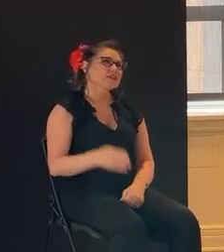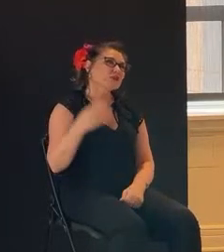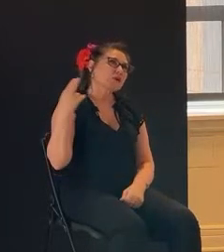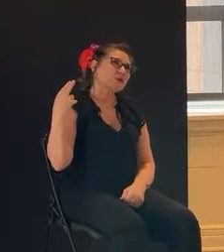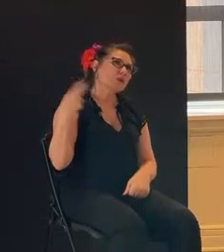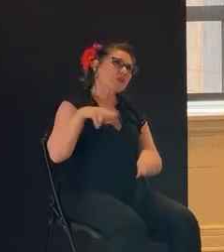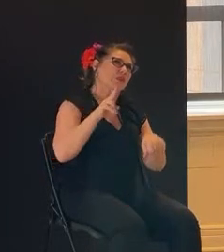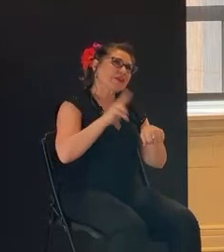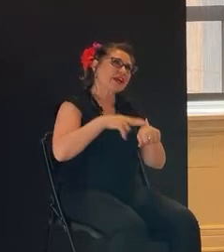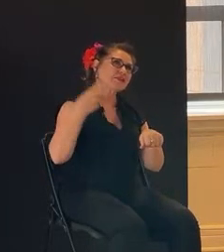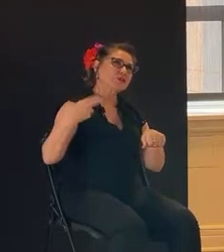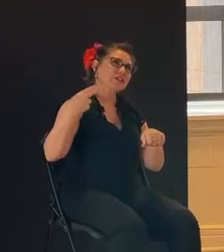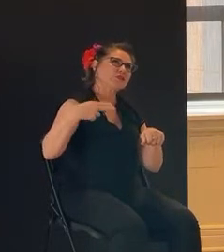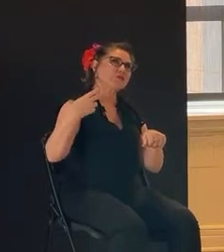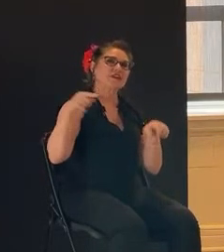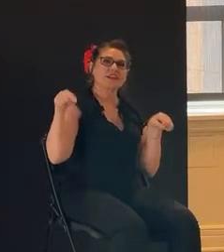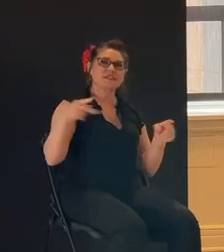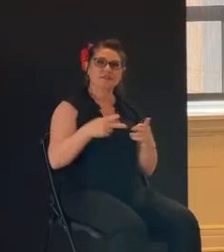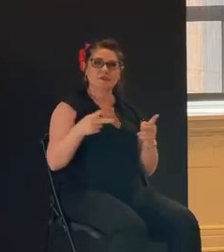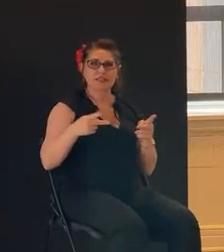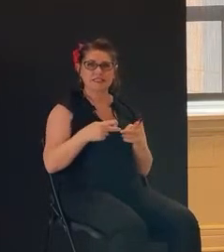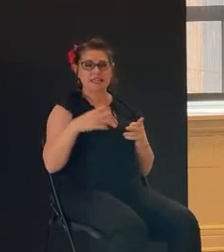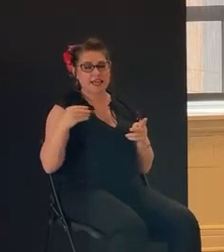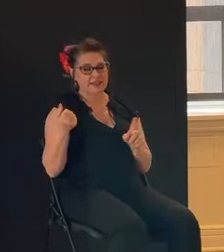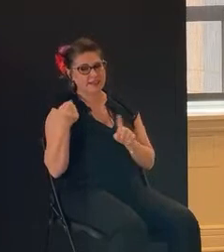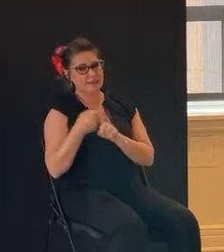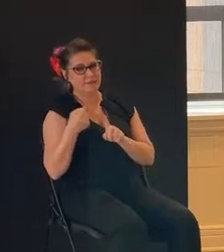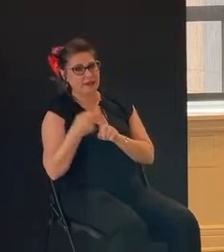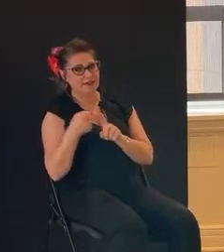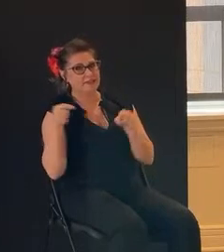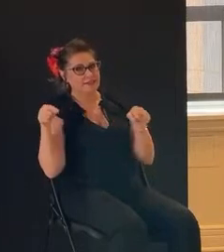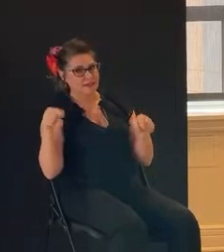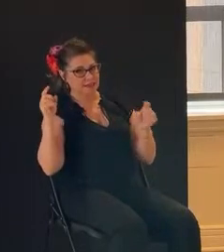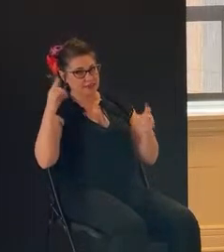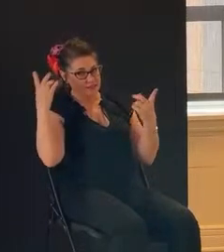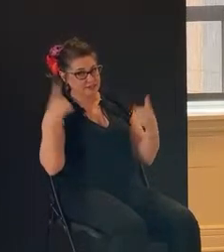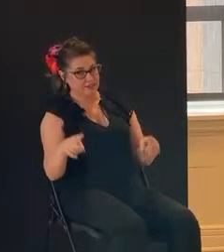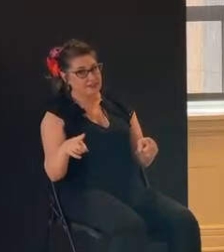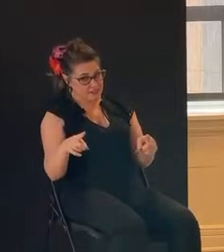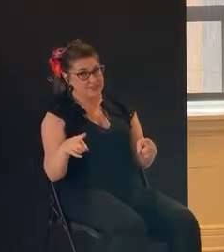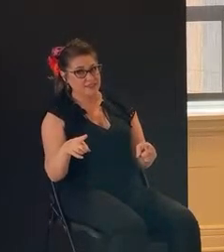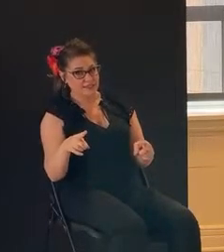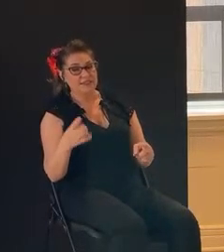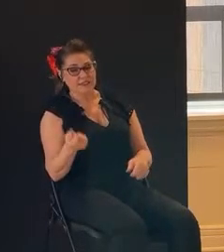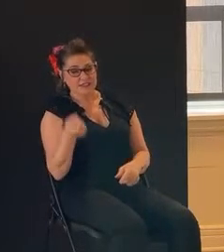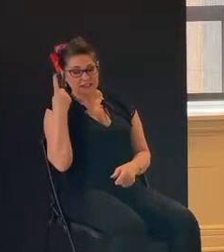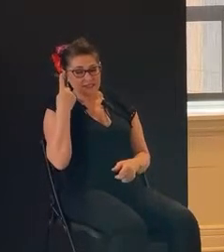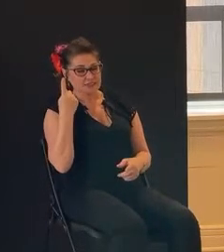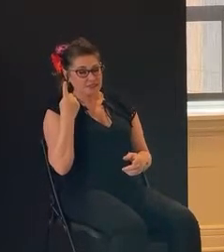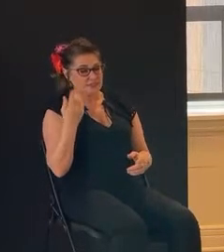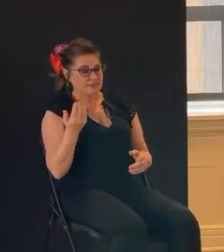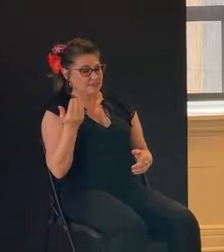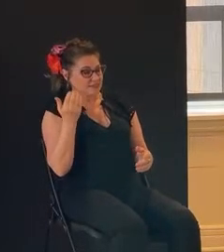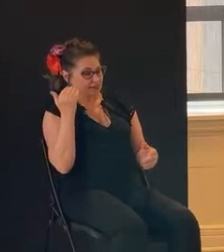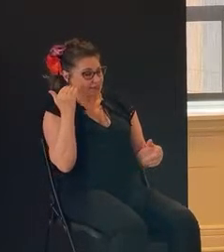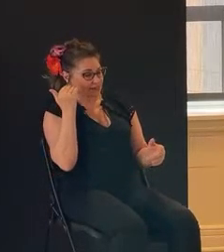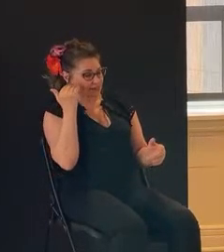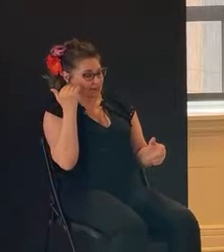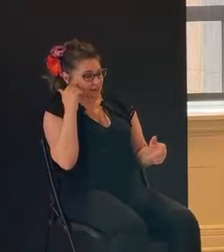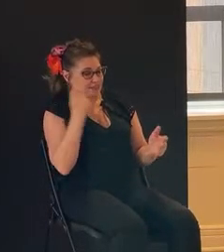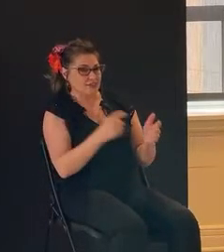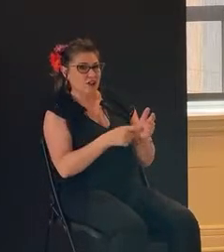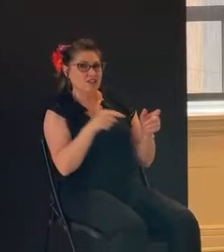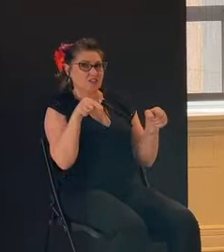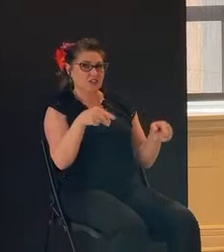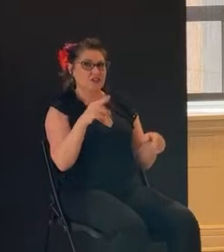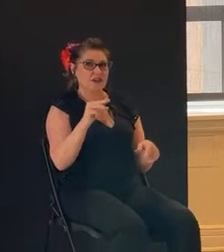this place and the contemporary impact on of these dramatic events, it's really important to acknowledge that here at MOHAI, we're on